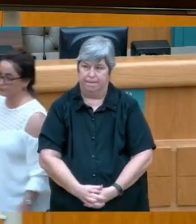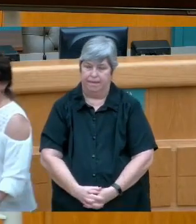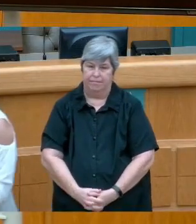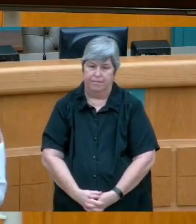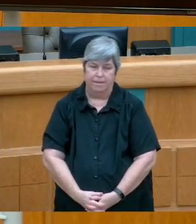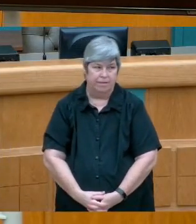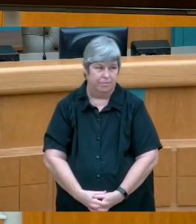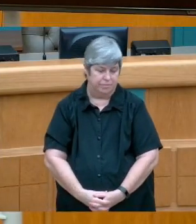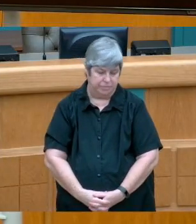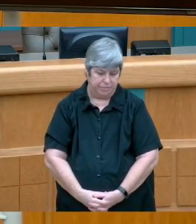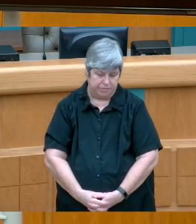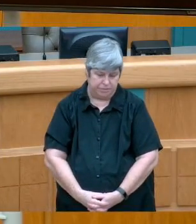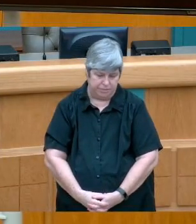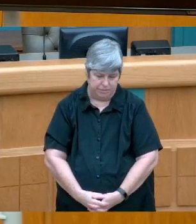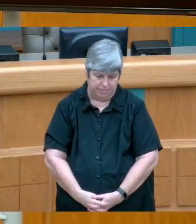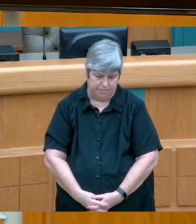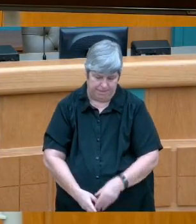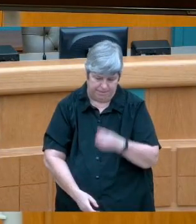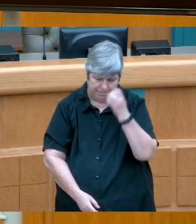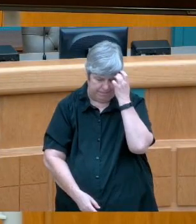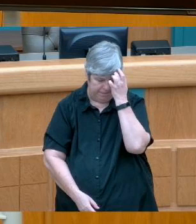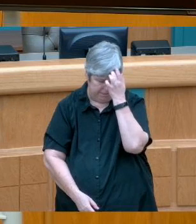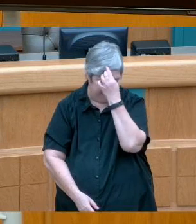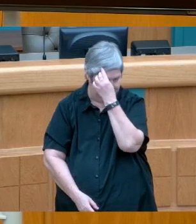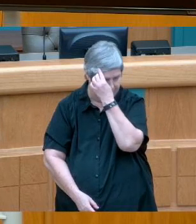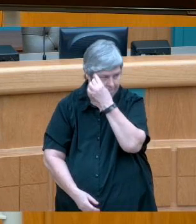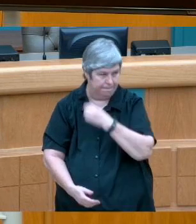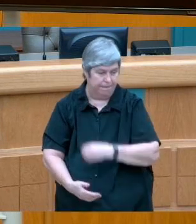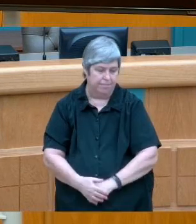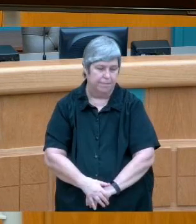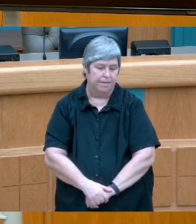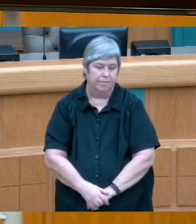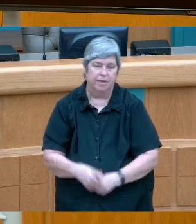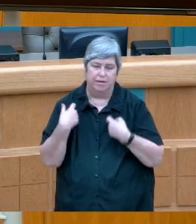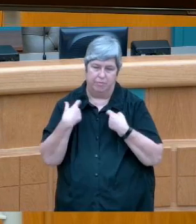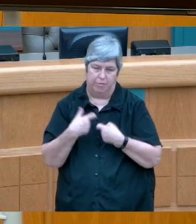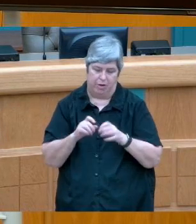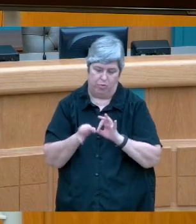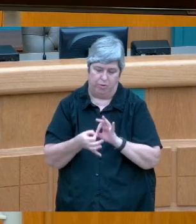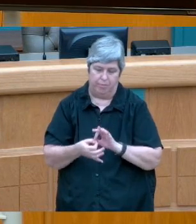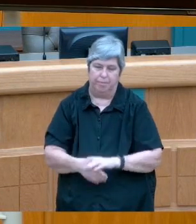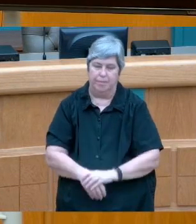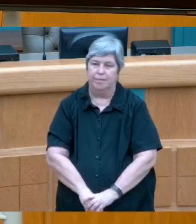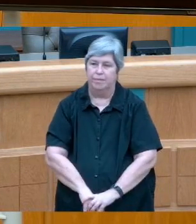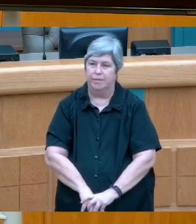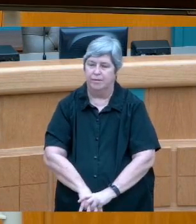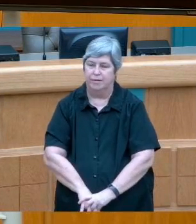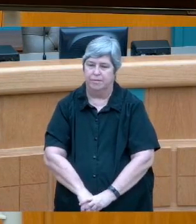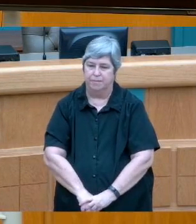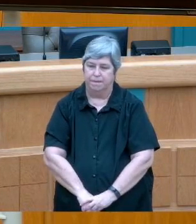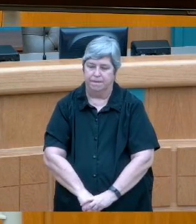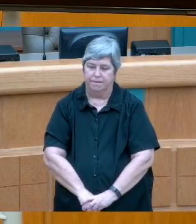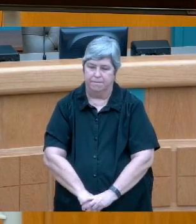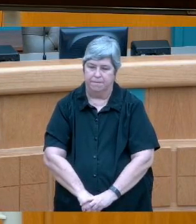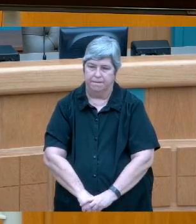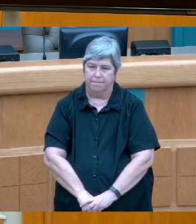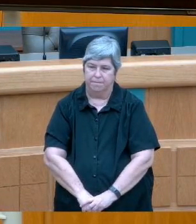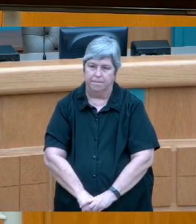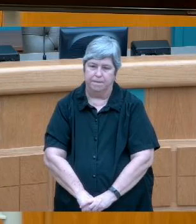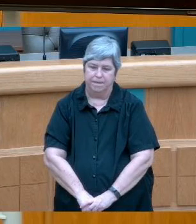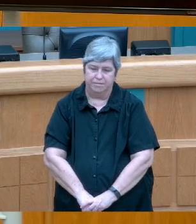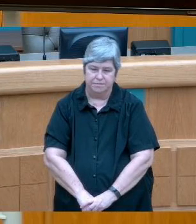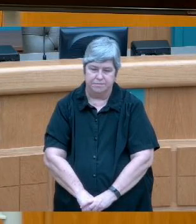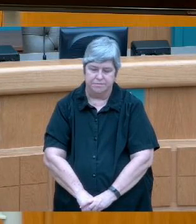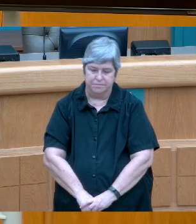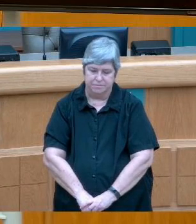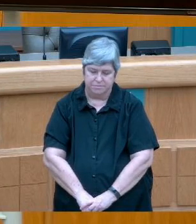proveído autoservicio para pruebas de COVID desde el lunes 27 de abril a las 8 de la mañana. Esto es lo que va